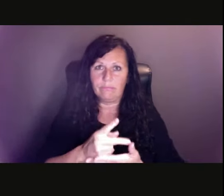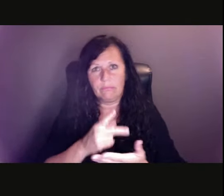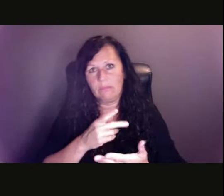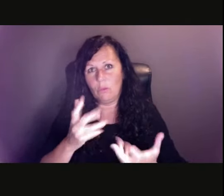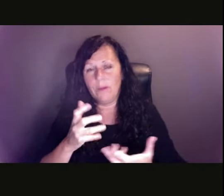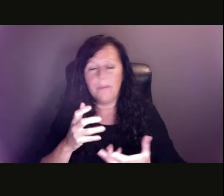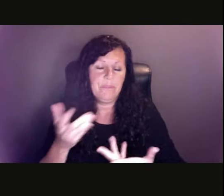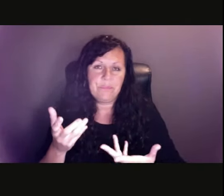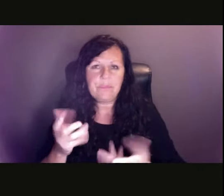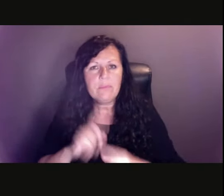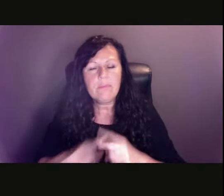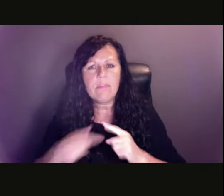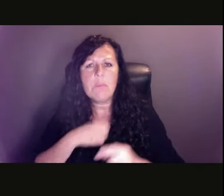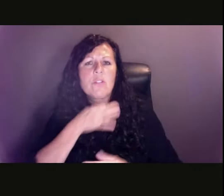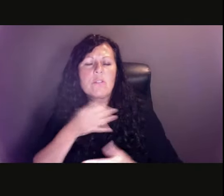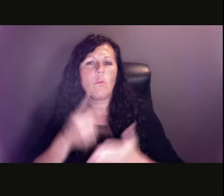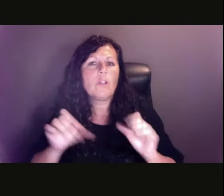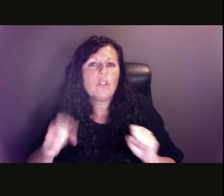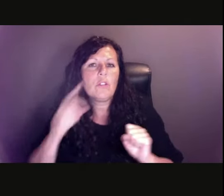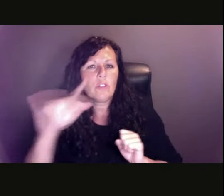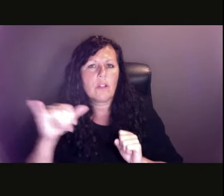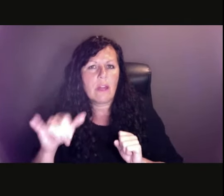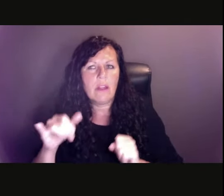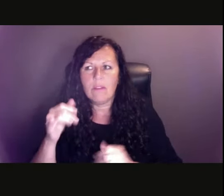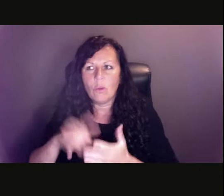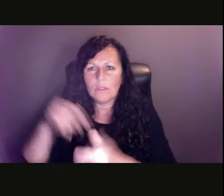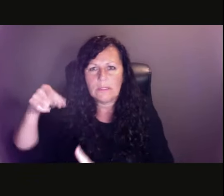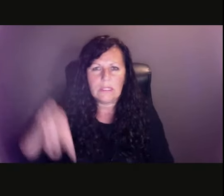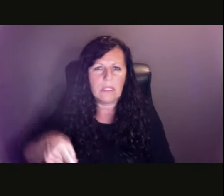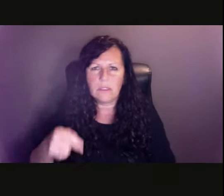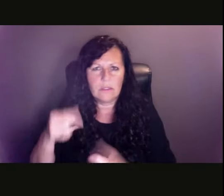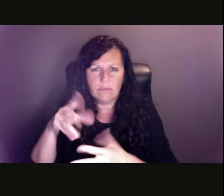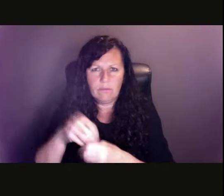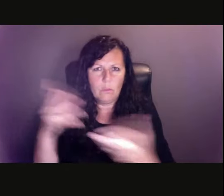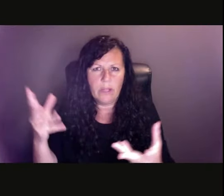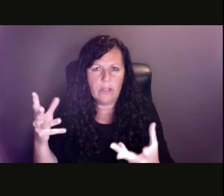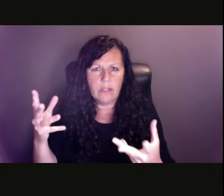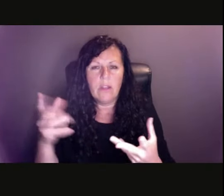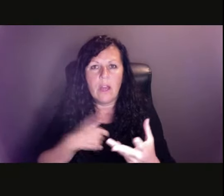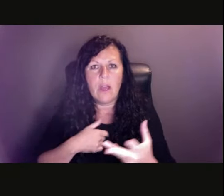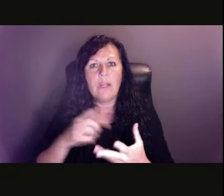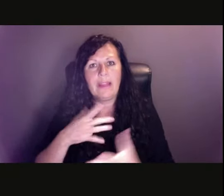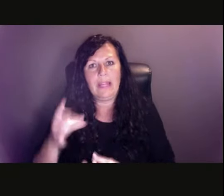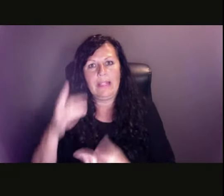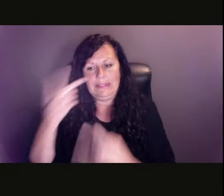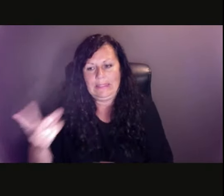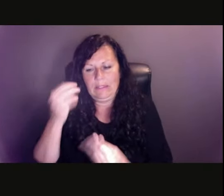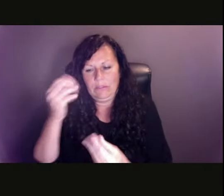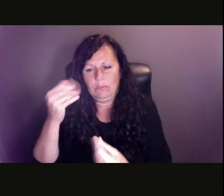entail? I would at least like information before we automatically take it off the